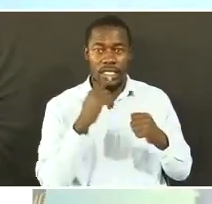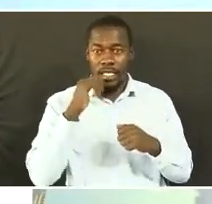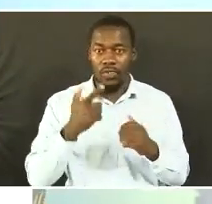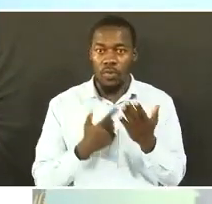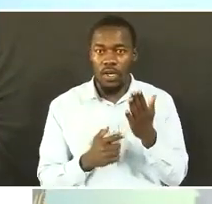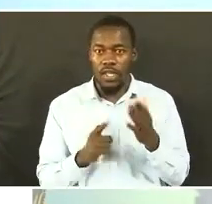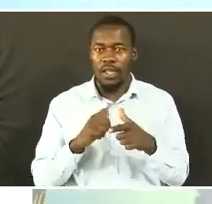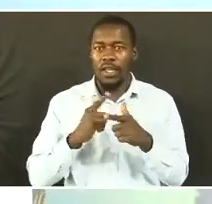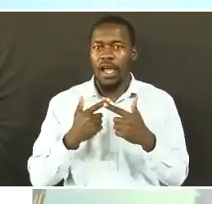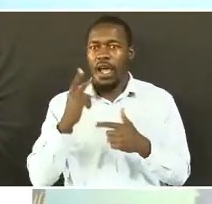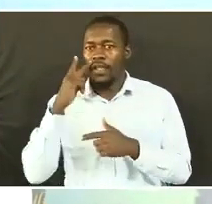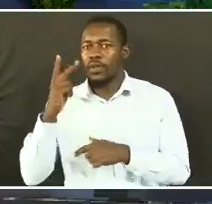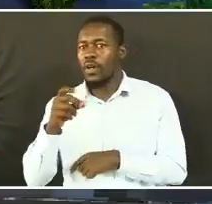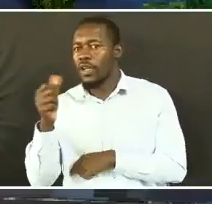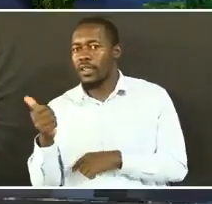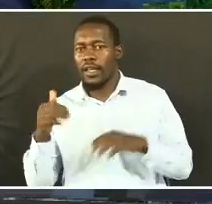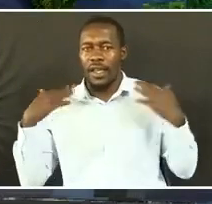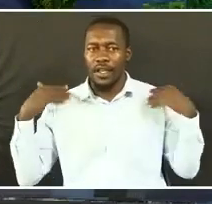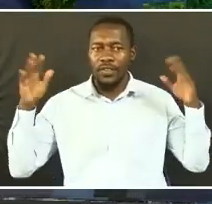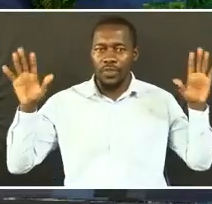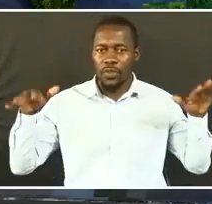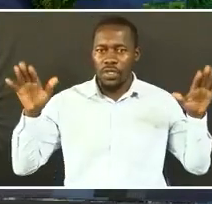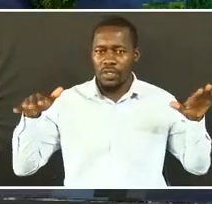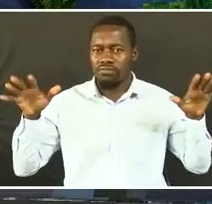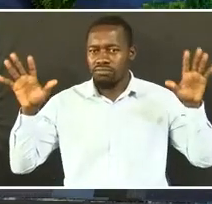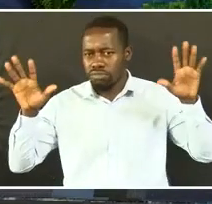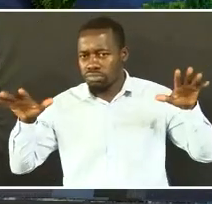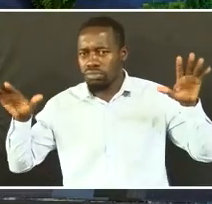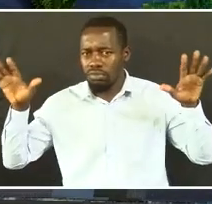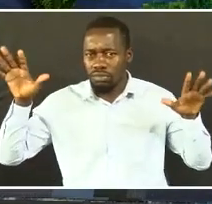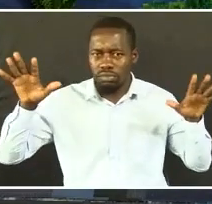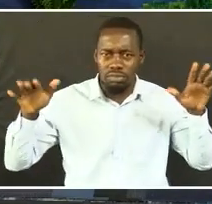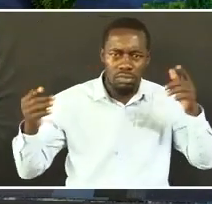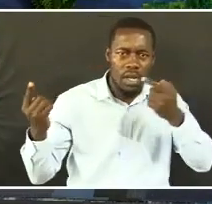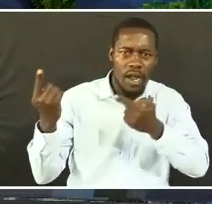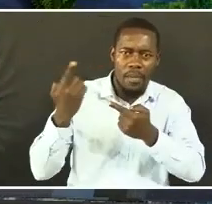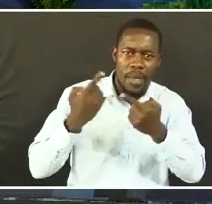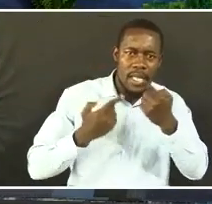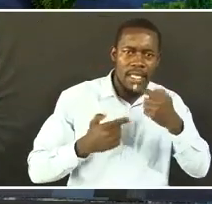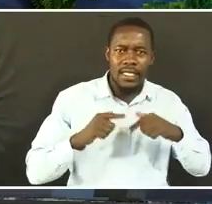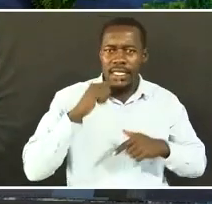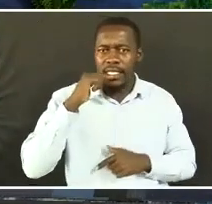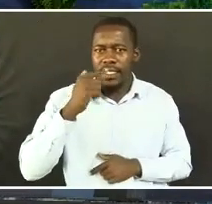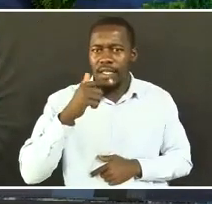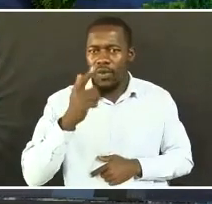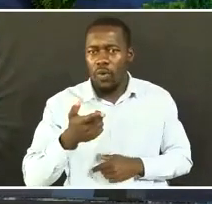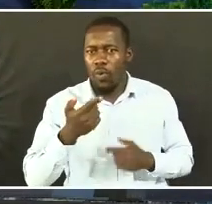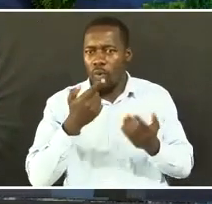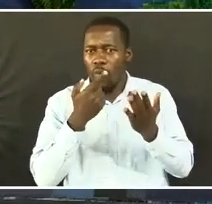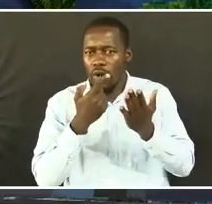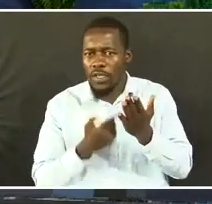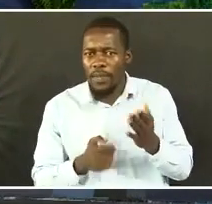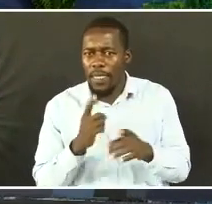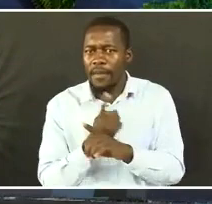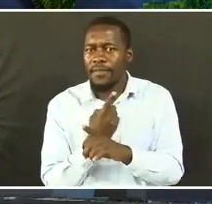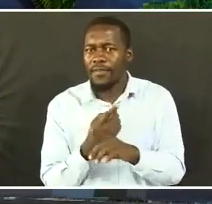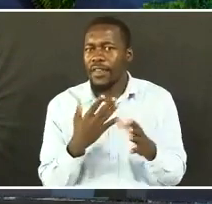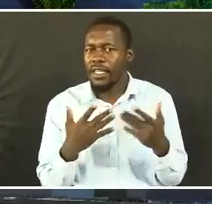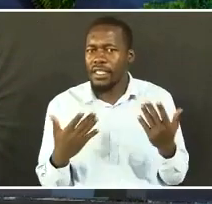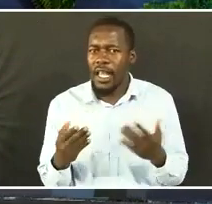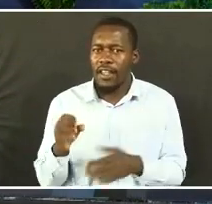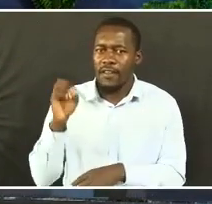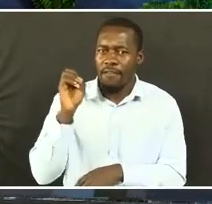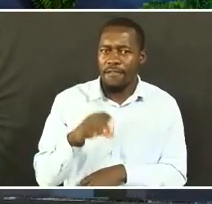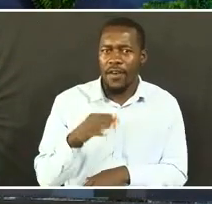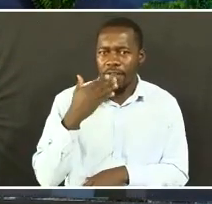lighted up the earth with his glory, saying that Babylon is fallen," additionally mentioning all those things that have